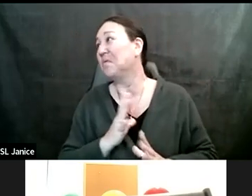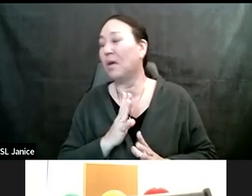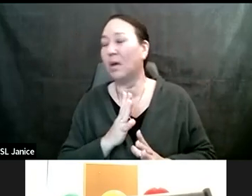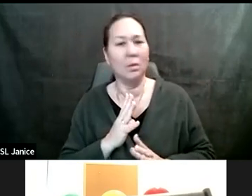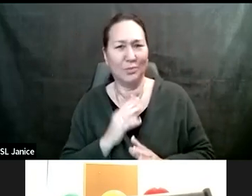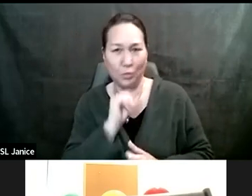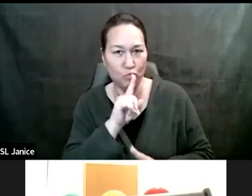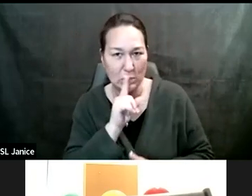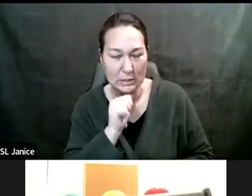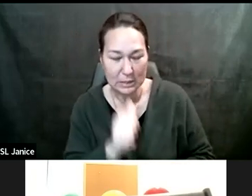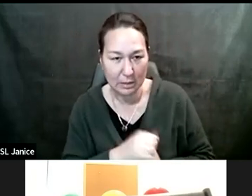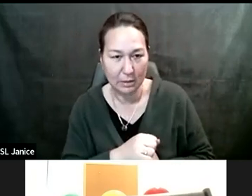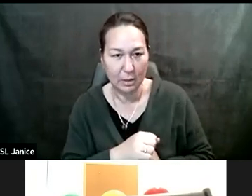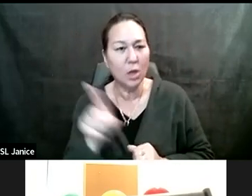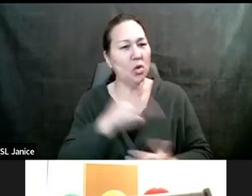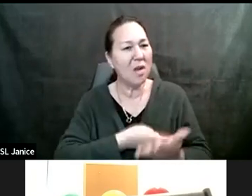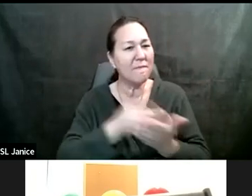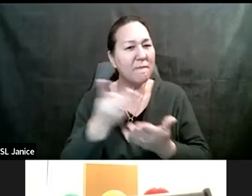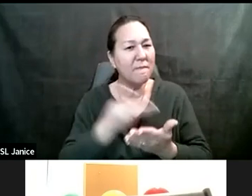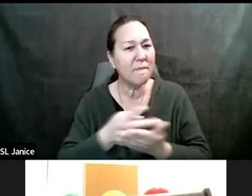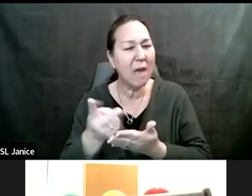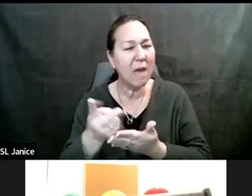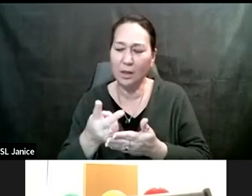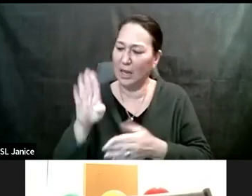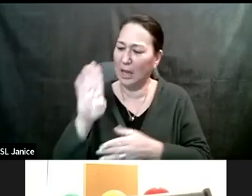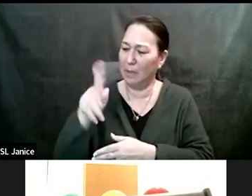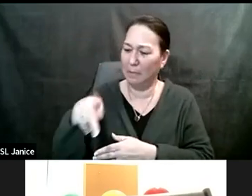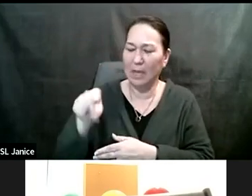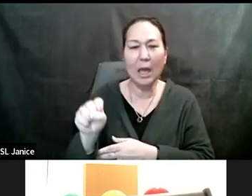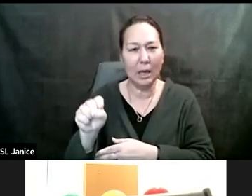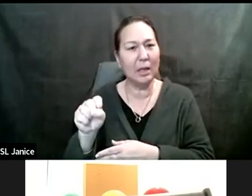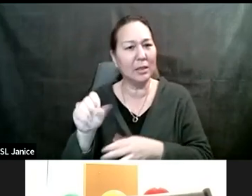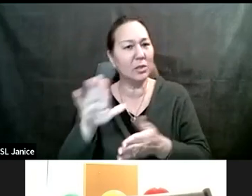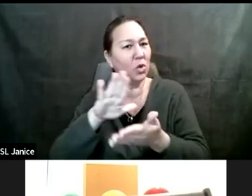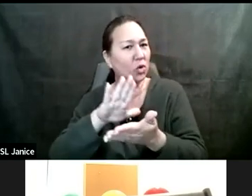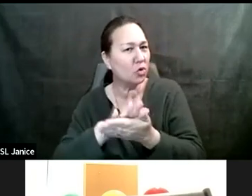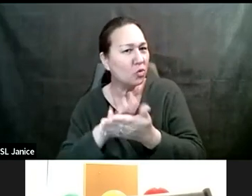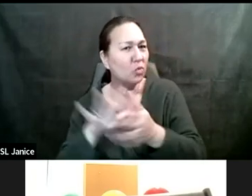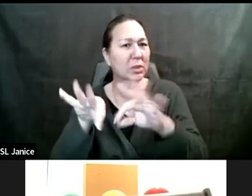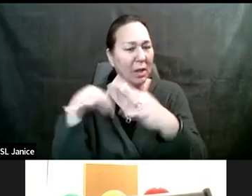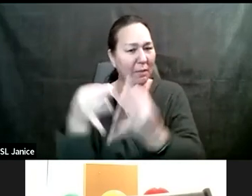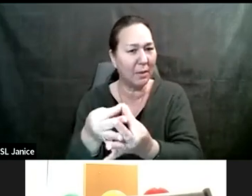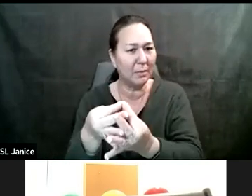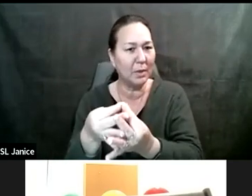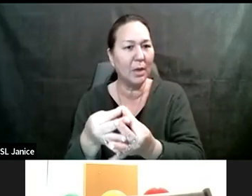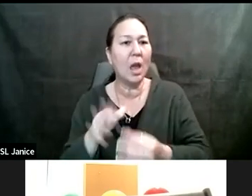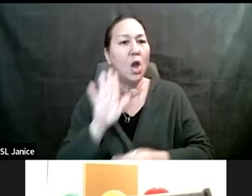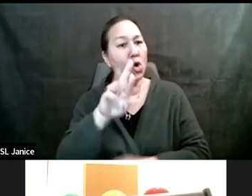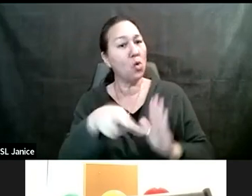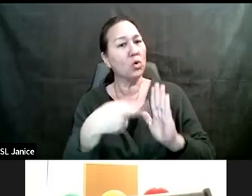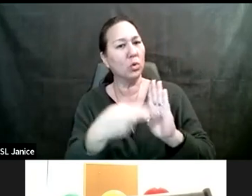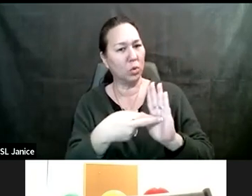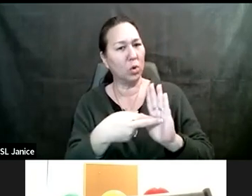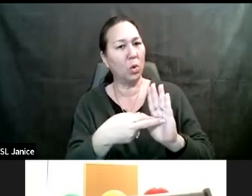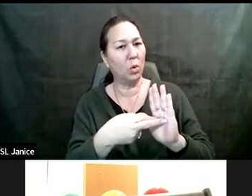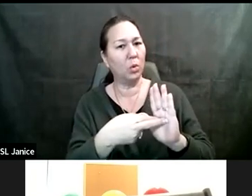and the district is failing BPS students and families it is your role as school committee members to not just ask questions or but to